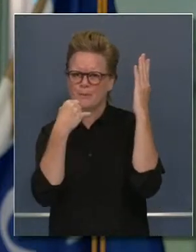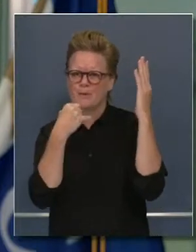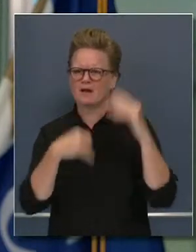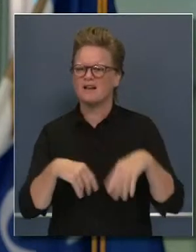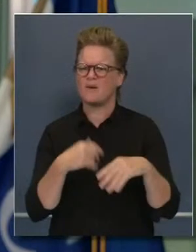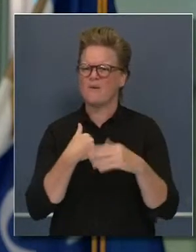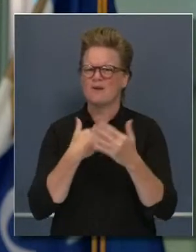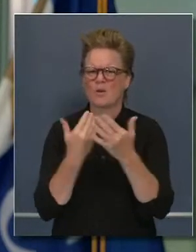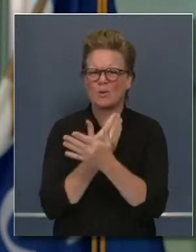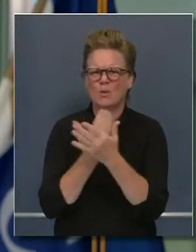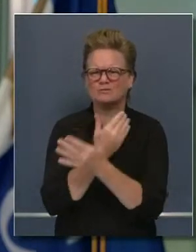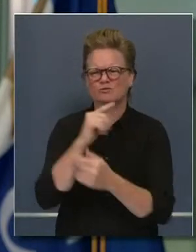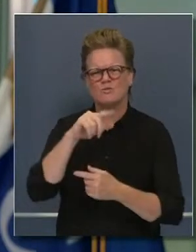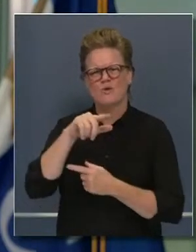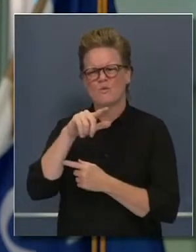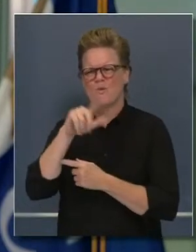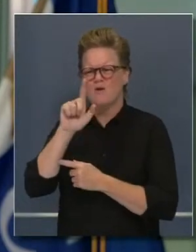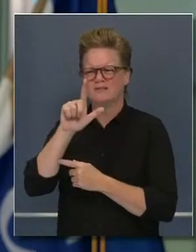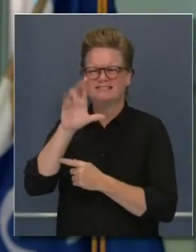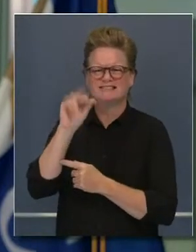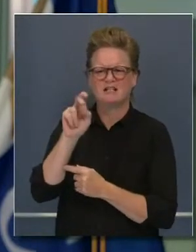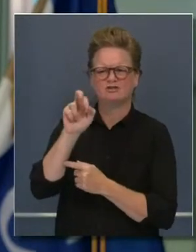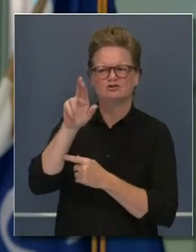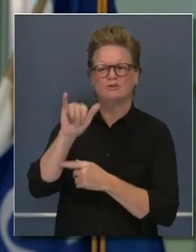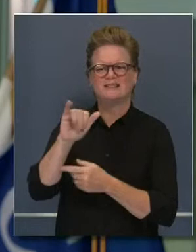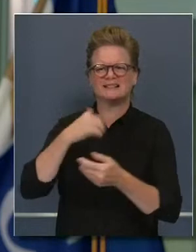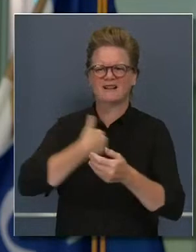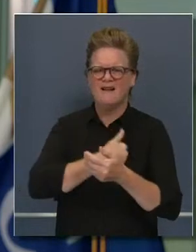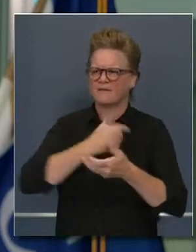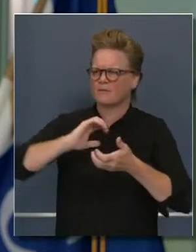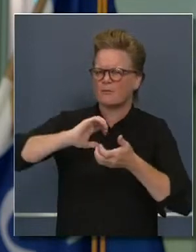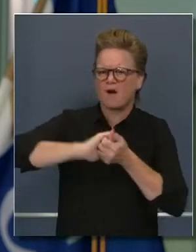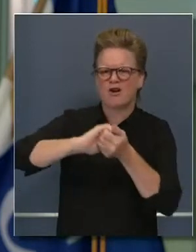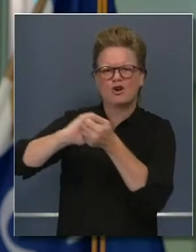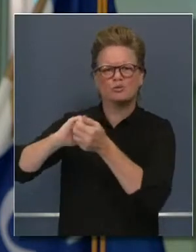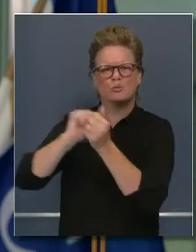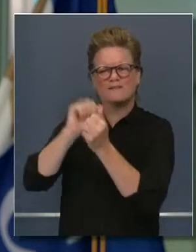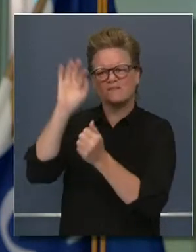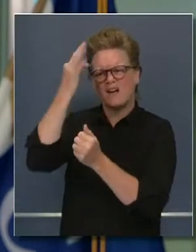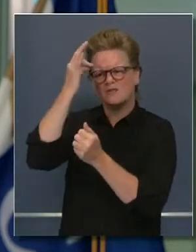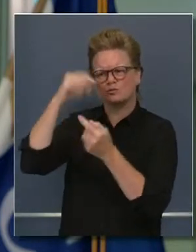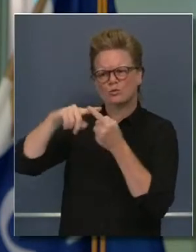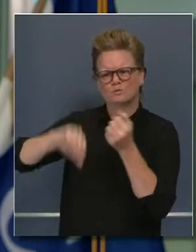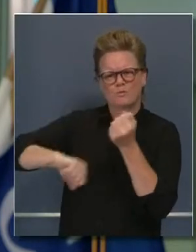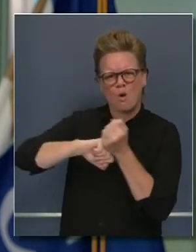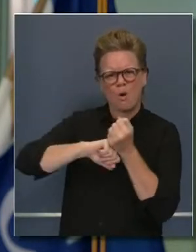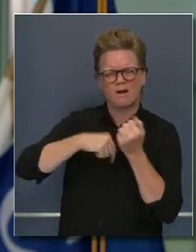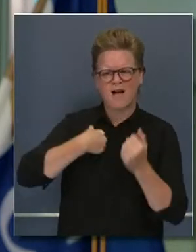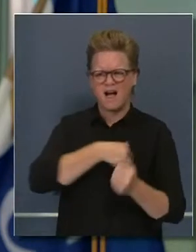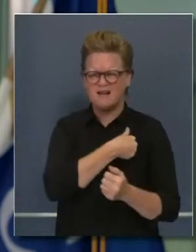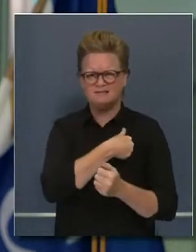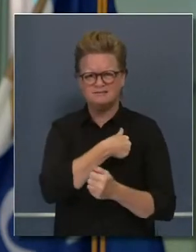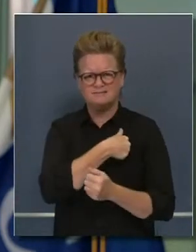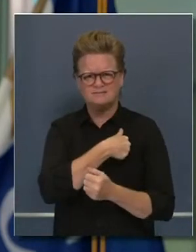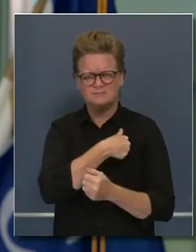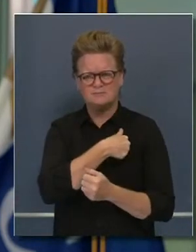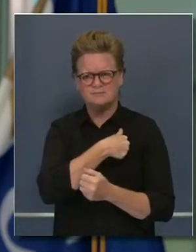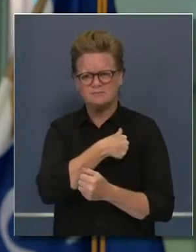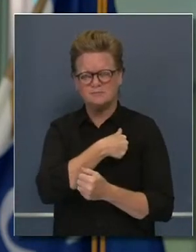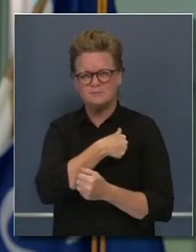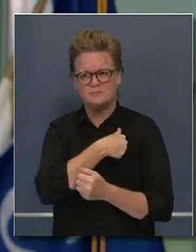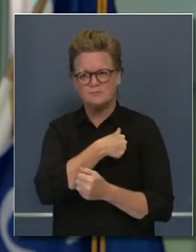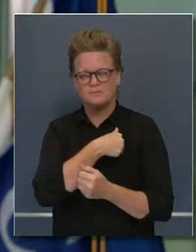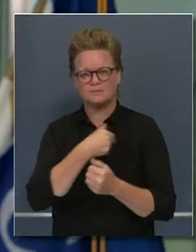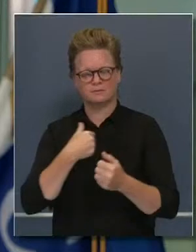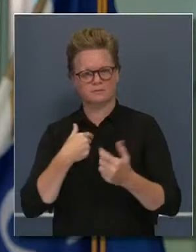20-year commitment from the federal government to match those efforts for the first time. We recognize that's one step in the right